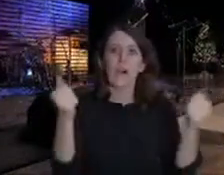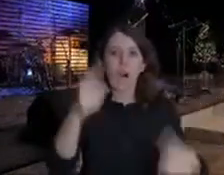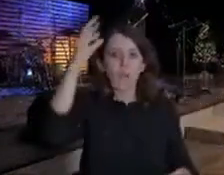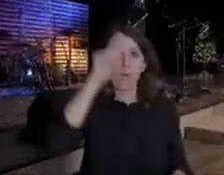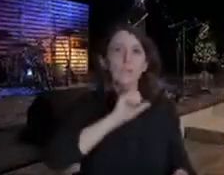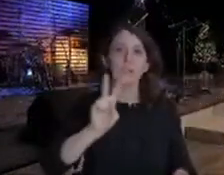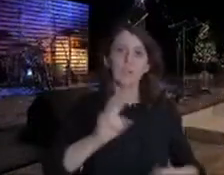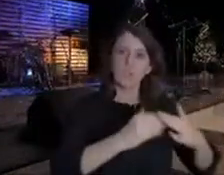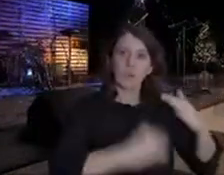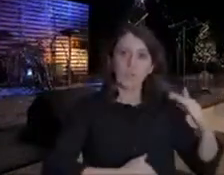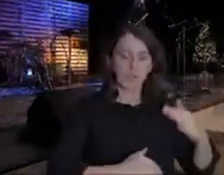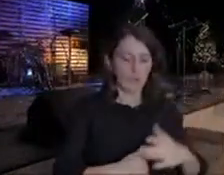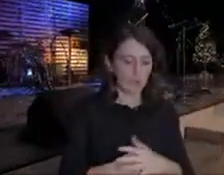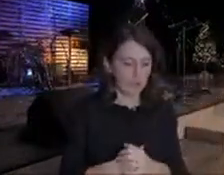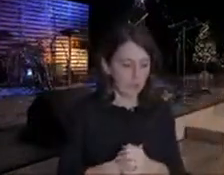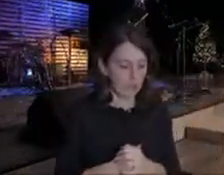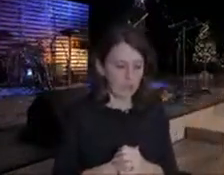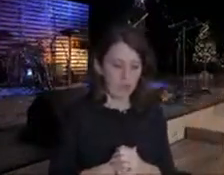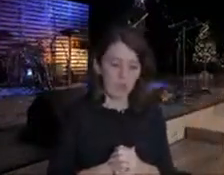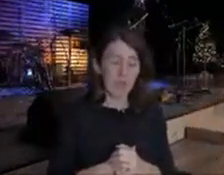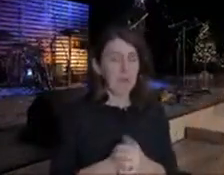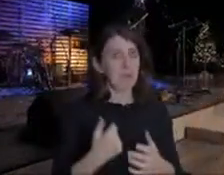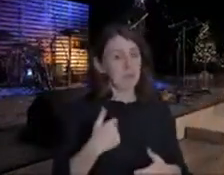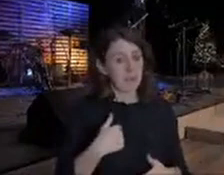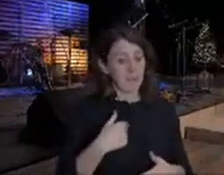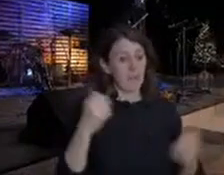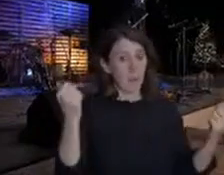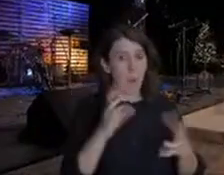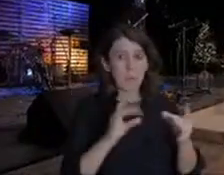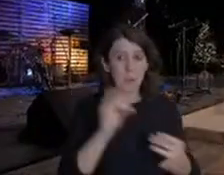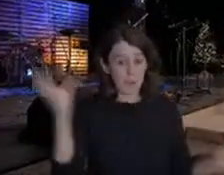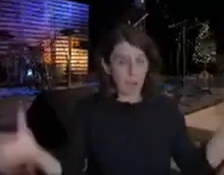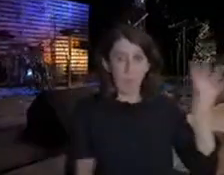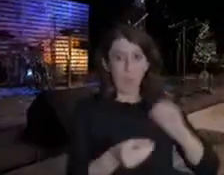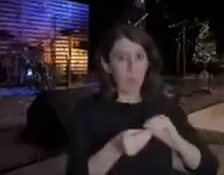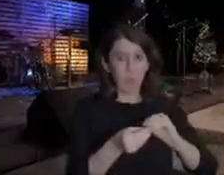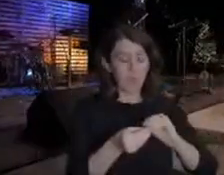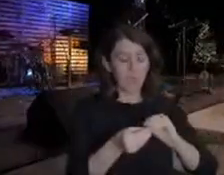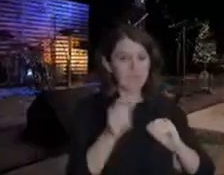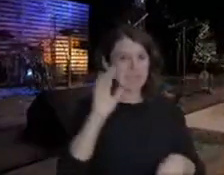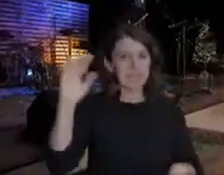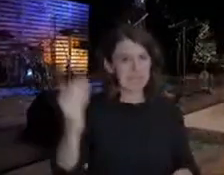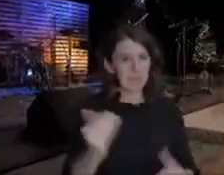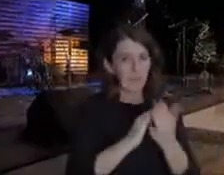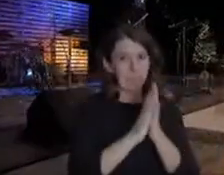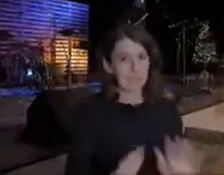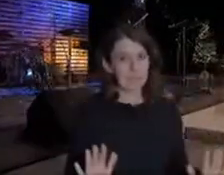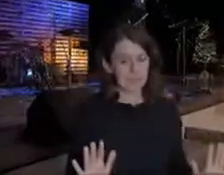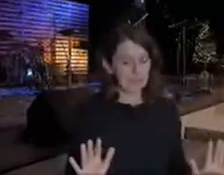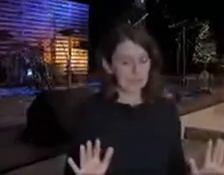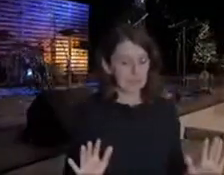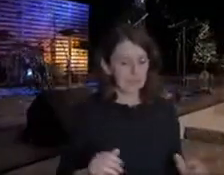under 2 years old. So maybe it's just me, but I put all that together, and it doesn't really sound like peace on earth.